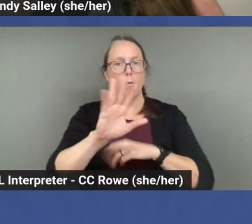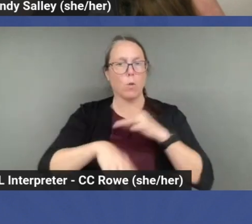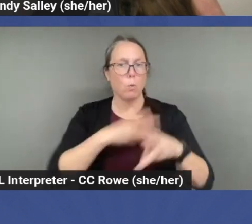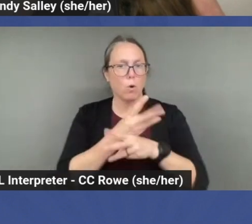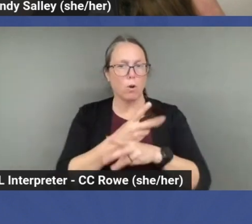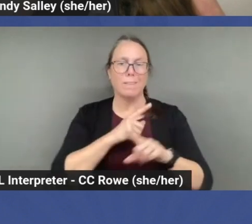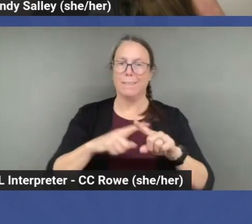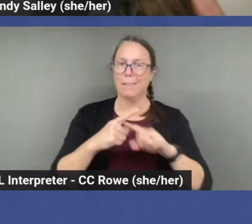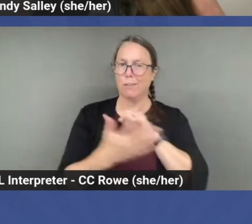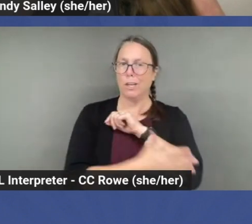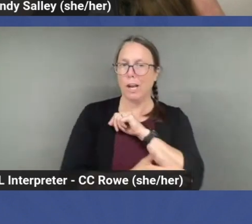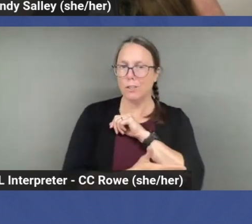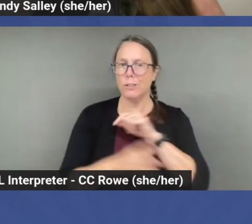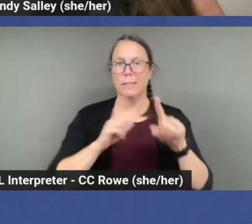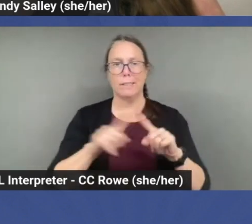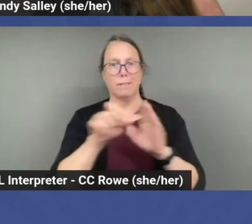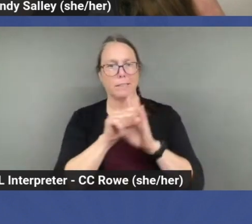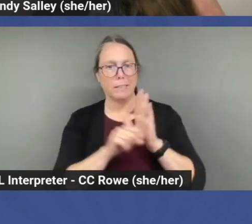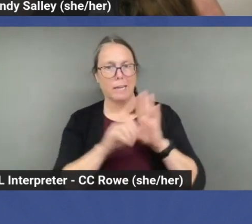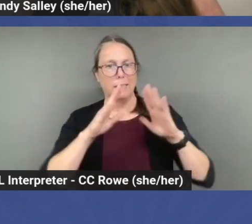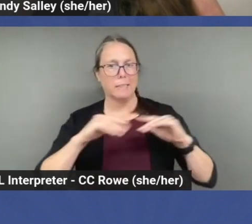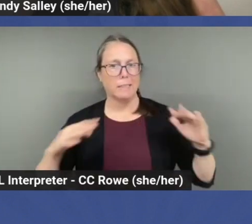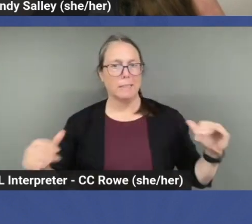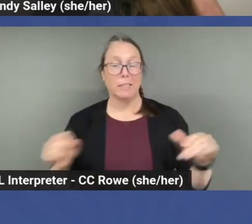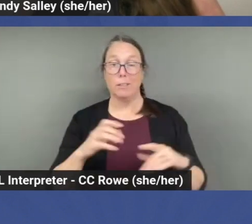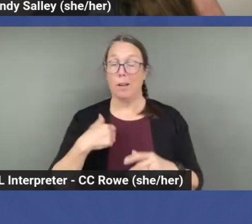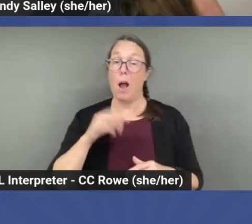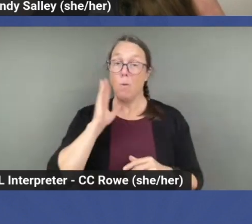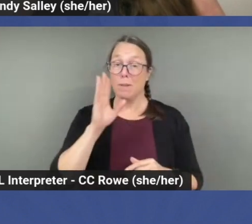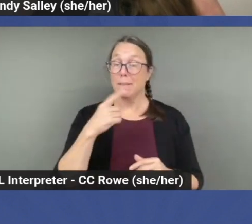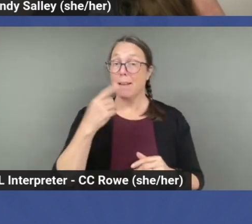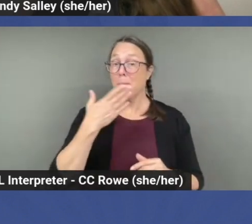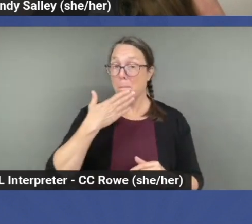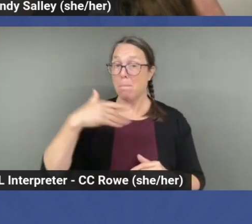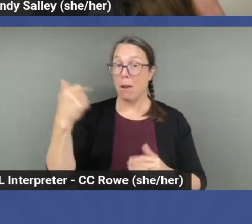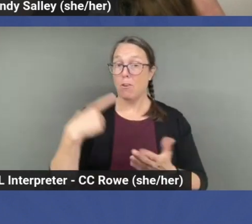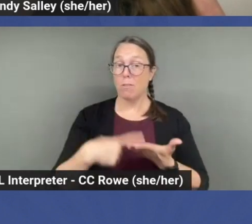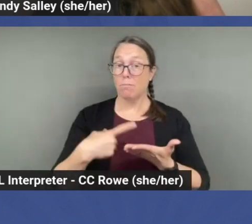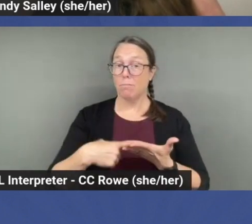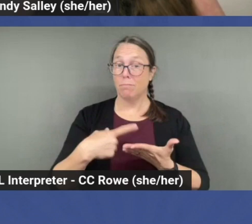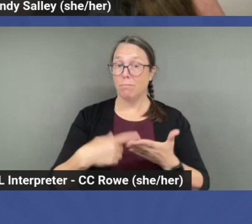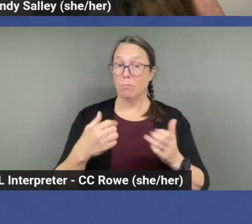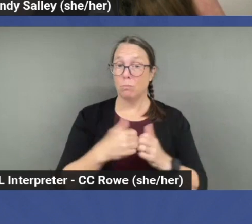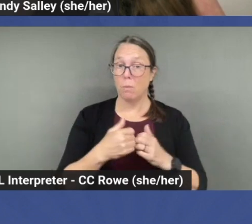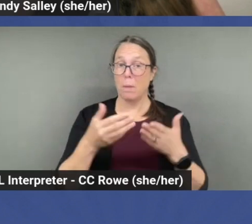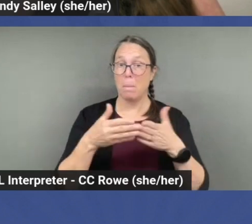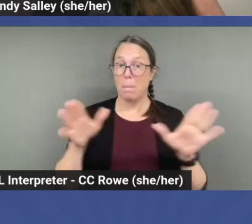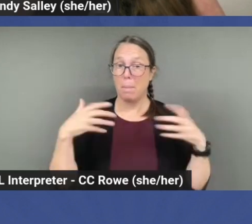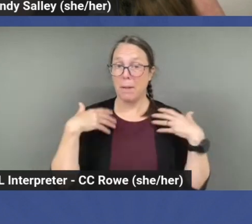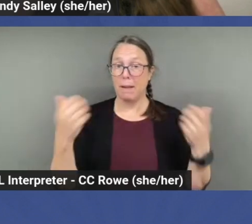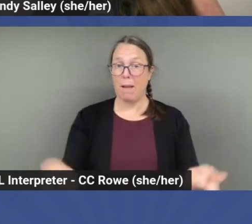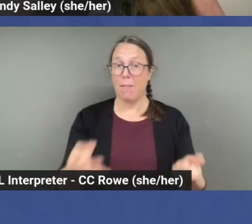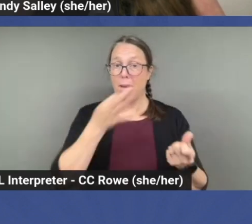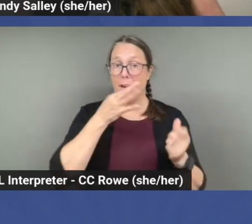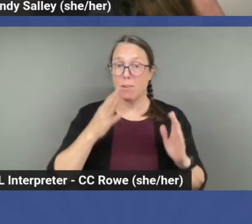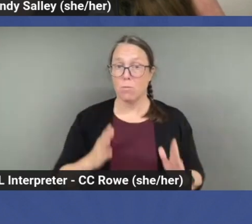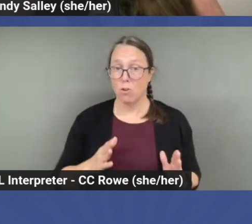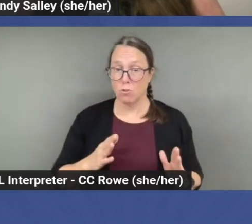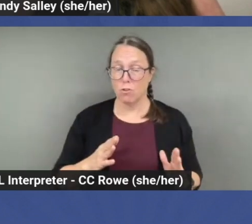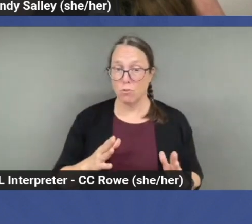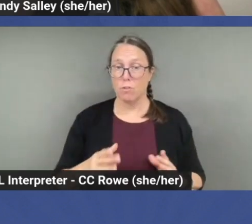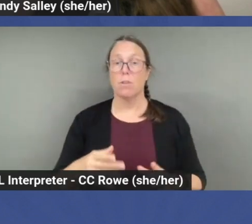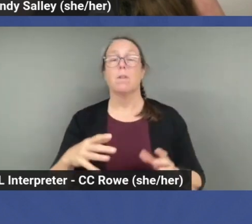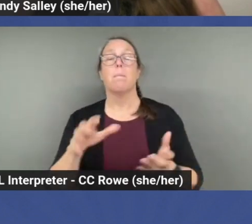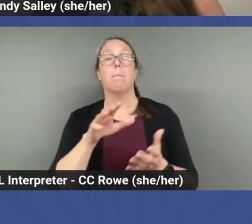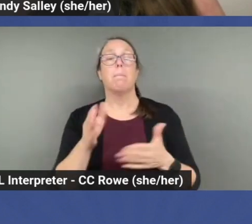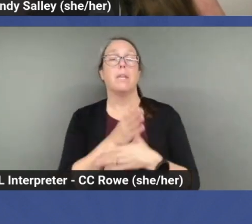so on. So I would say a better dialogue with public health experts and big tech would